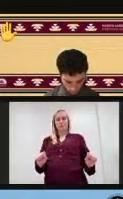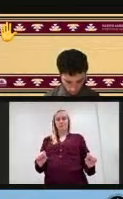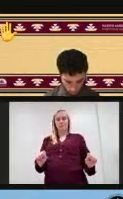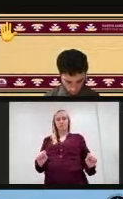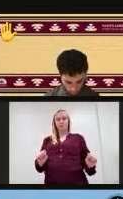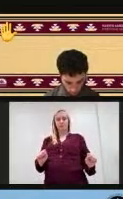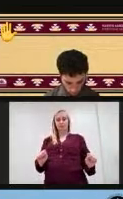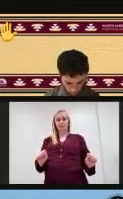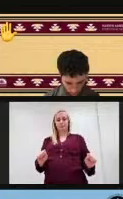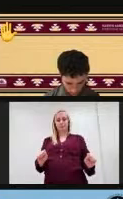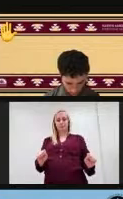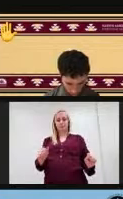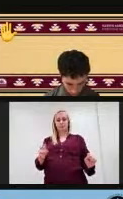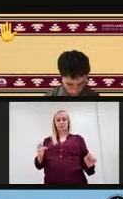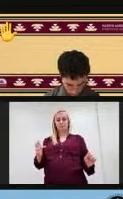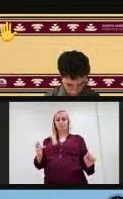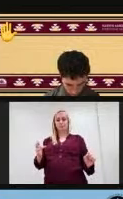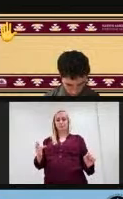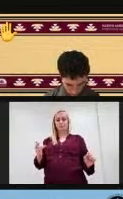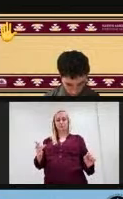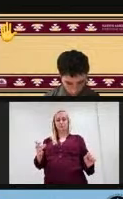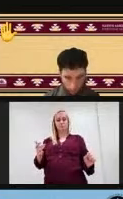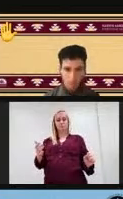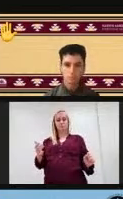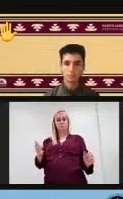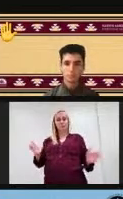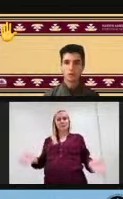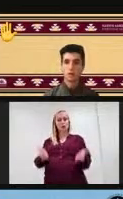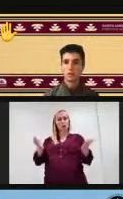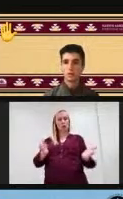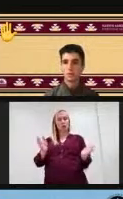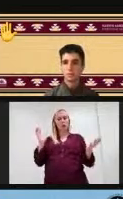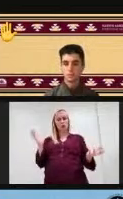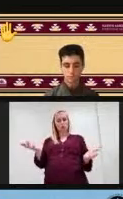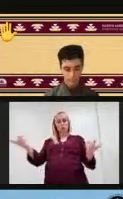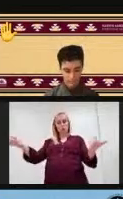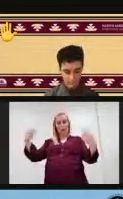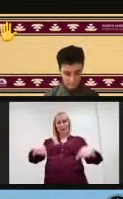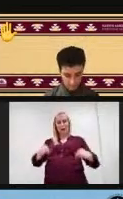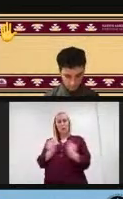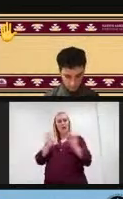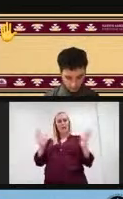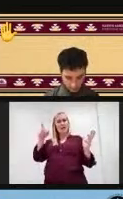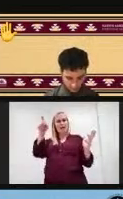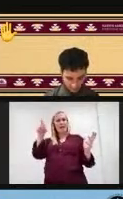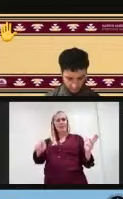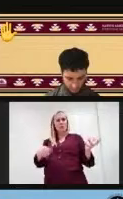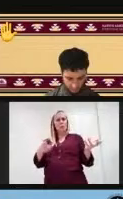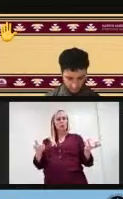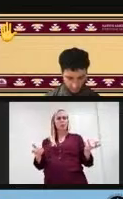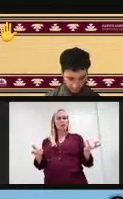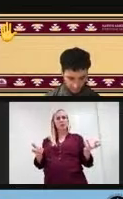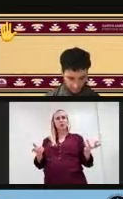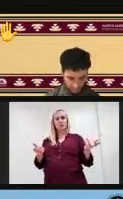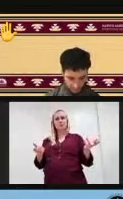would be sensitized to come to Salem-Keizer without us having to